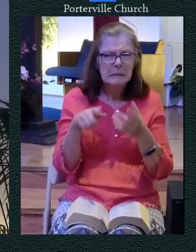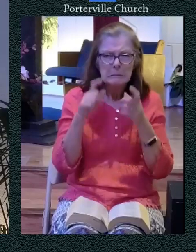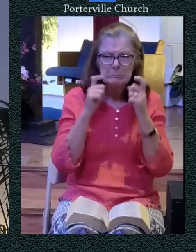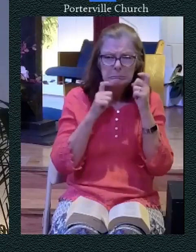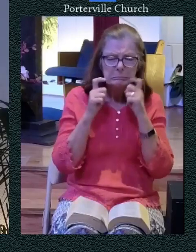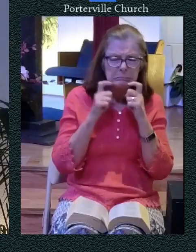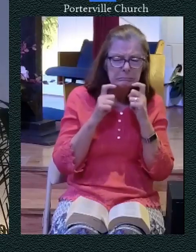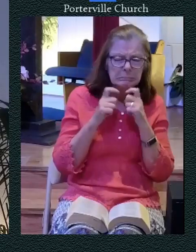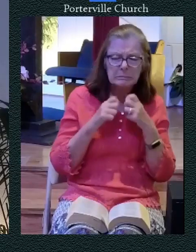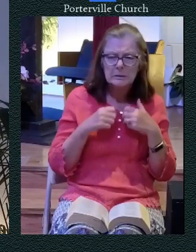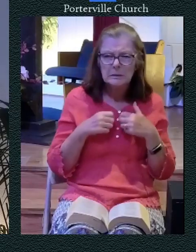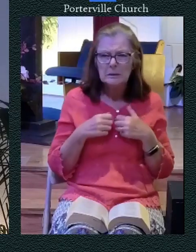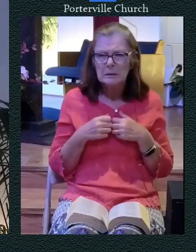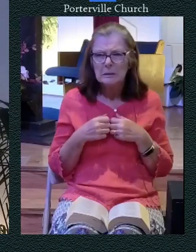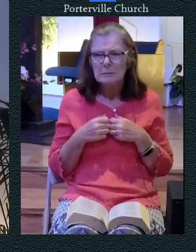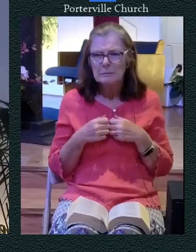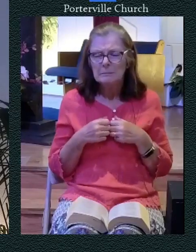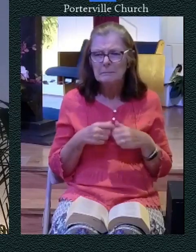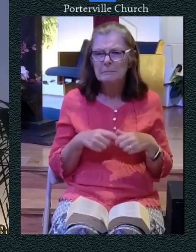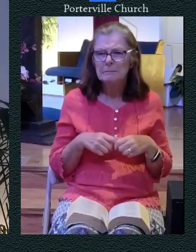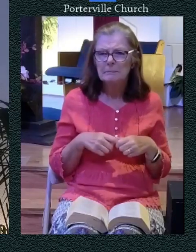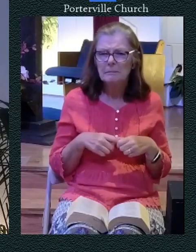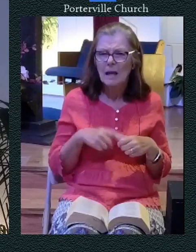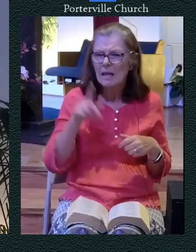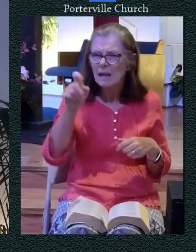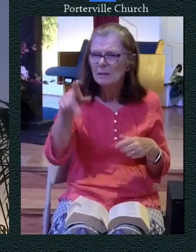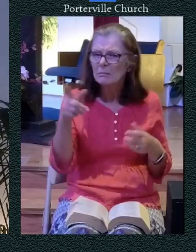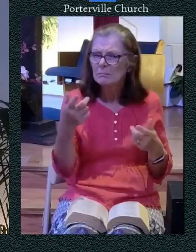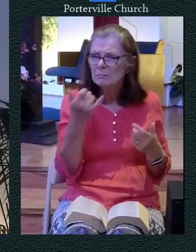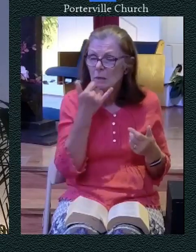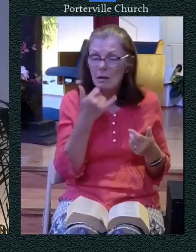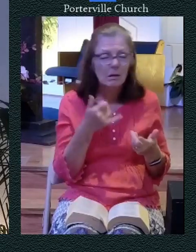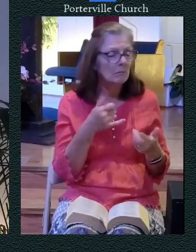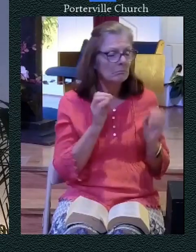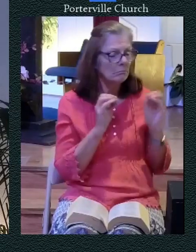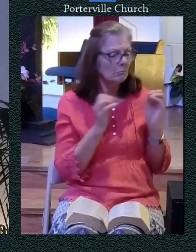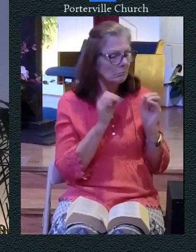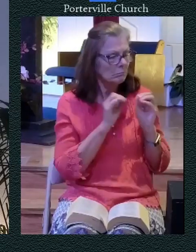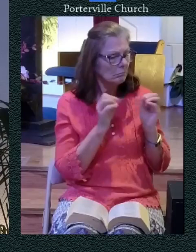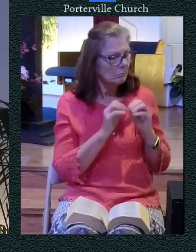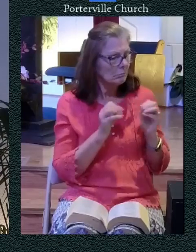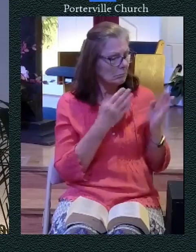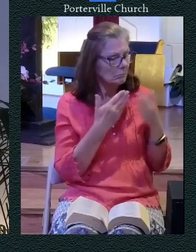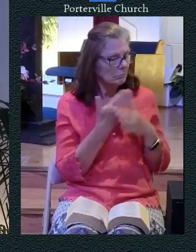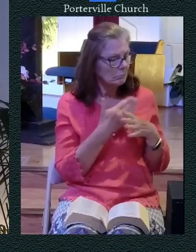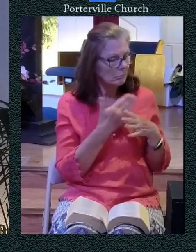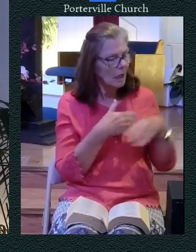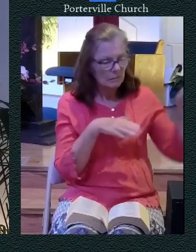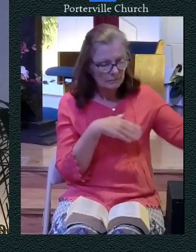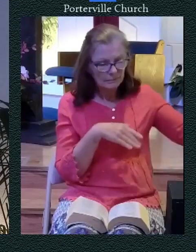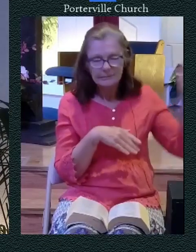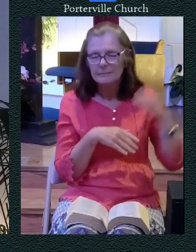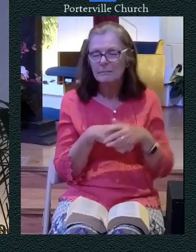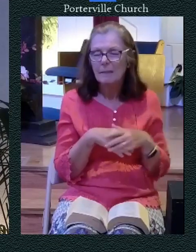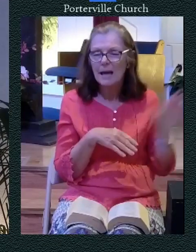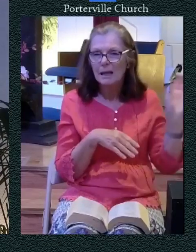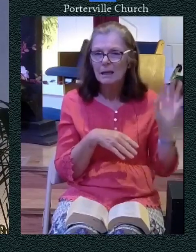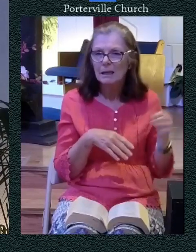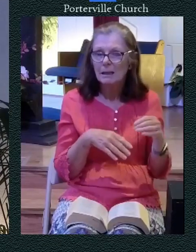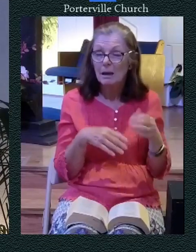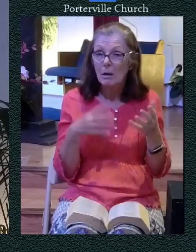troubled. Goodbye. We want to know, what are you troubled? How are you troubled?